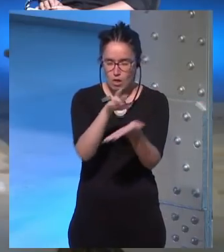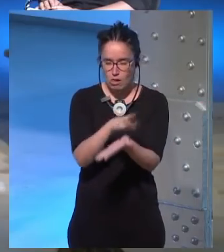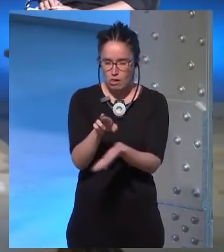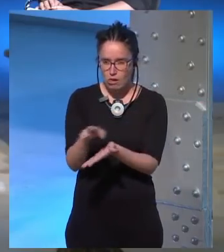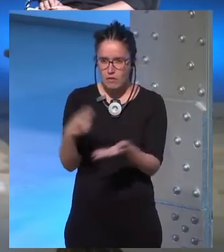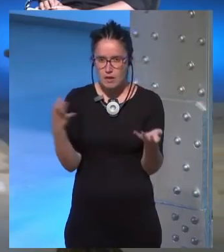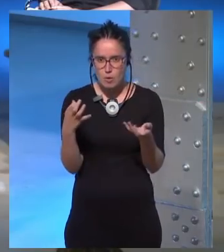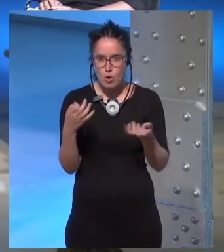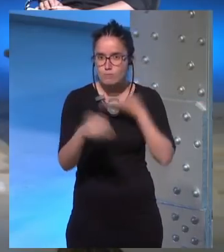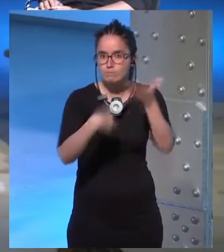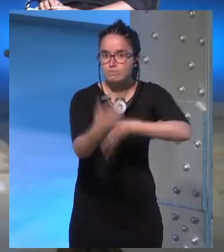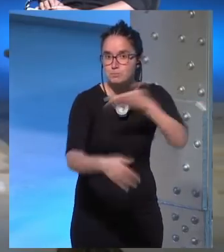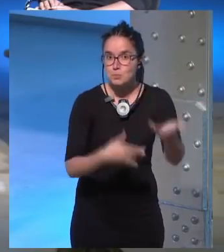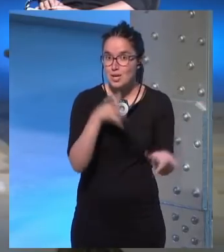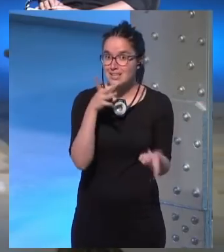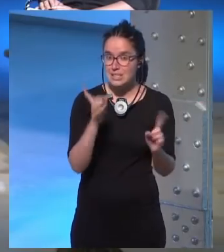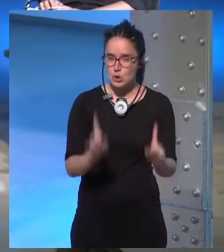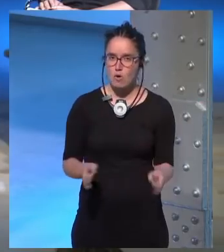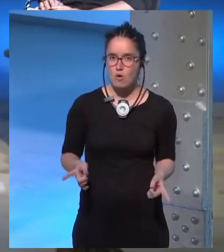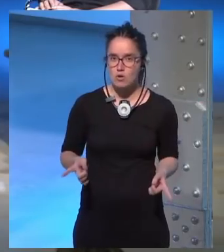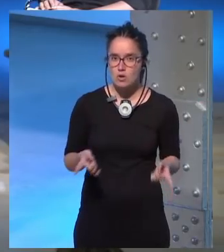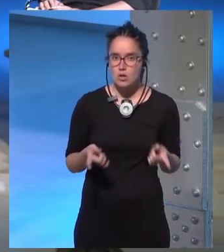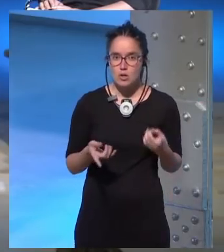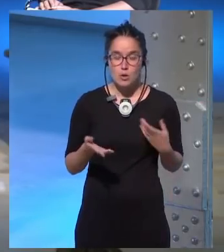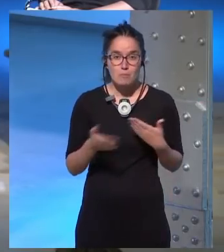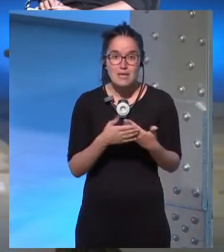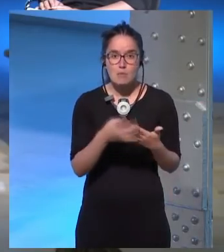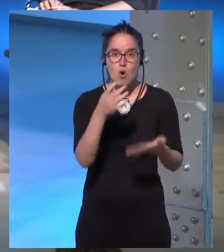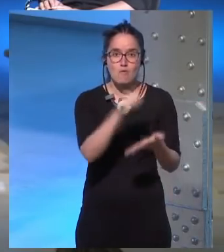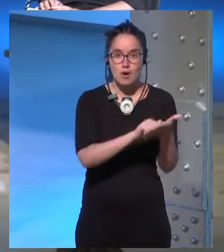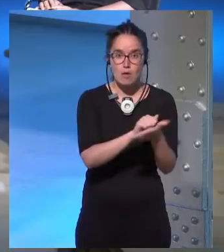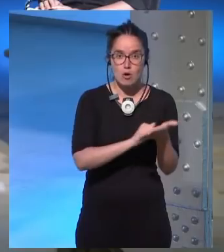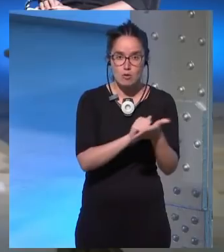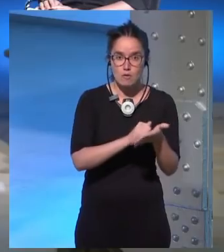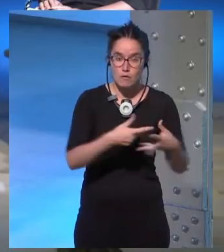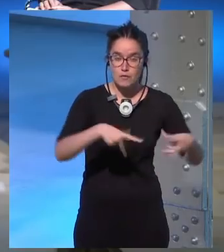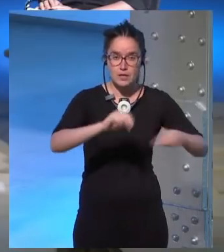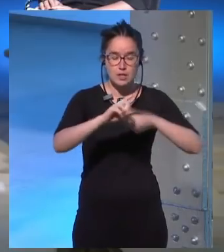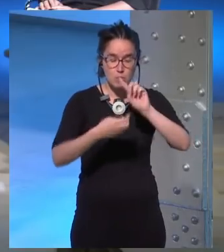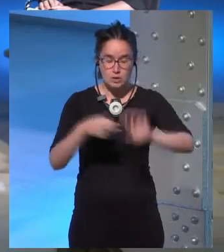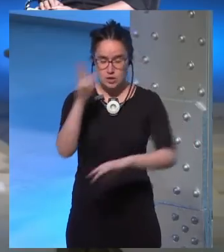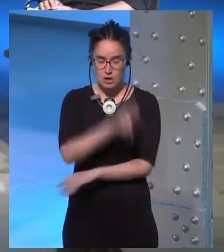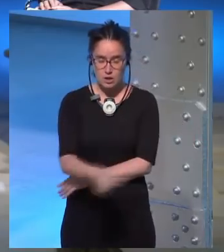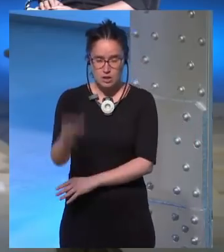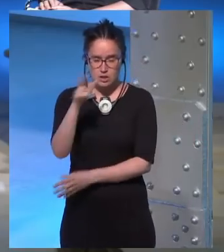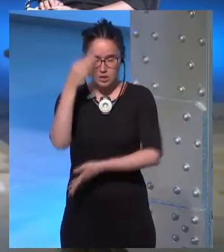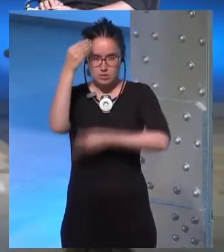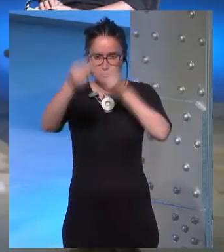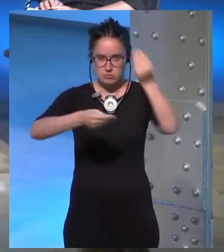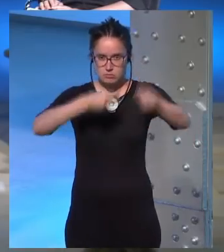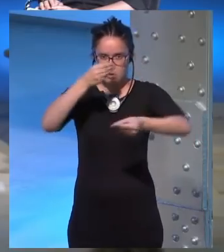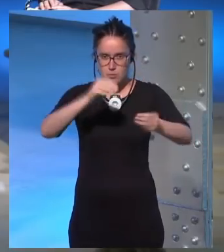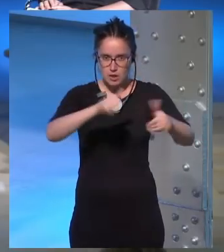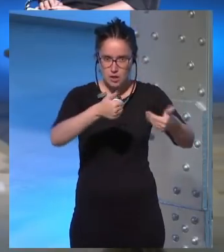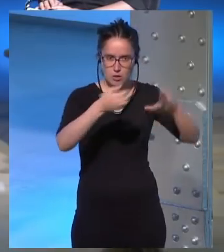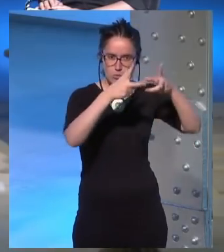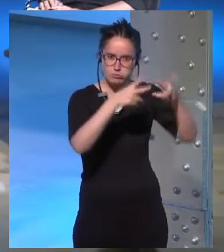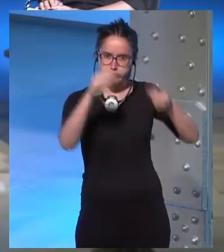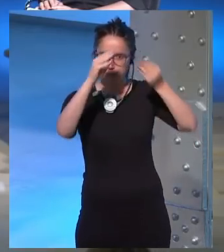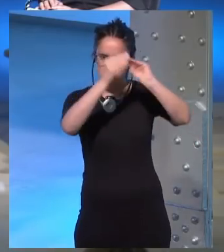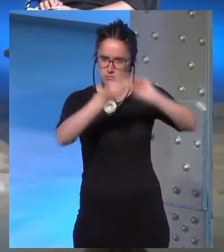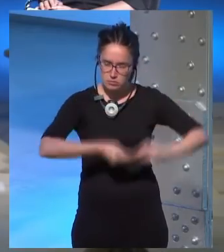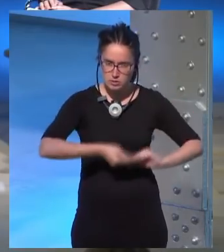every single sentence and going round and round on each of them. I need to finish a first draft and then go about it again